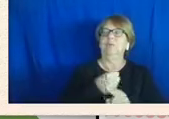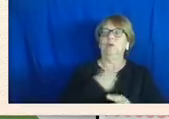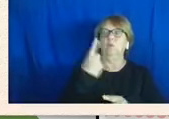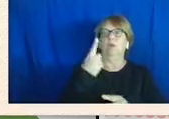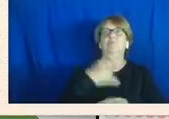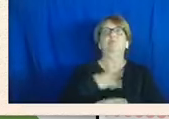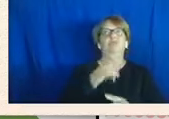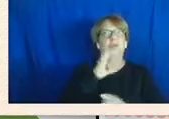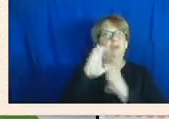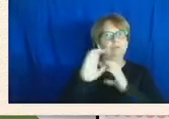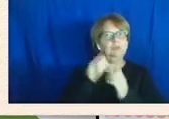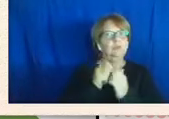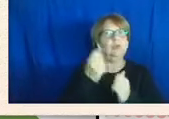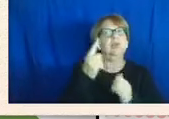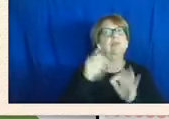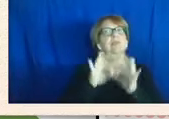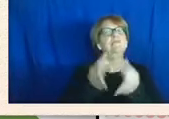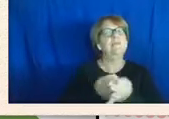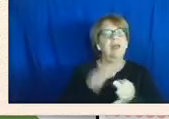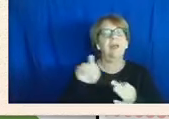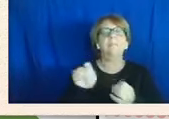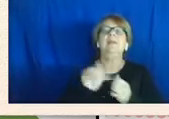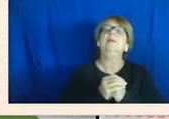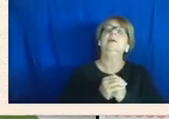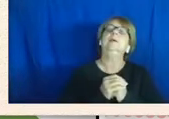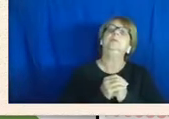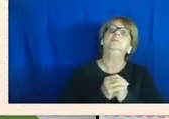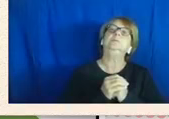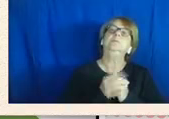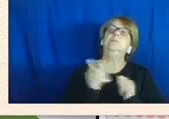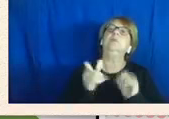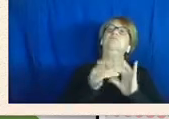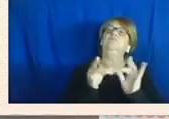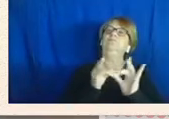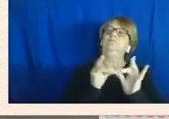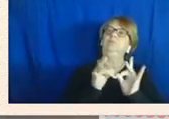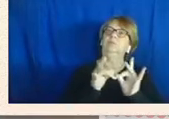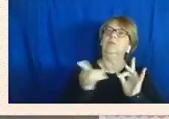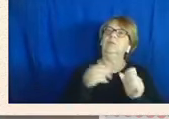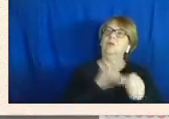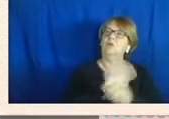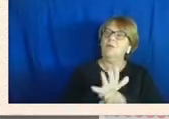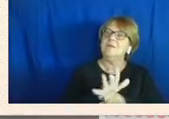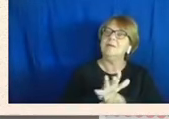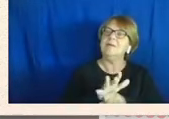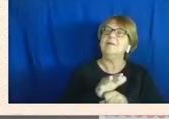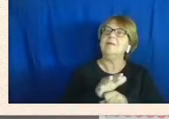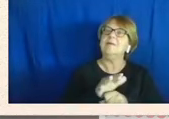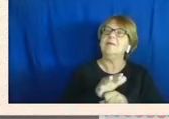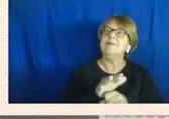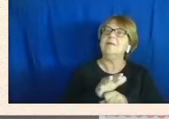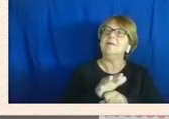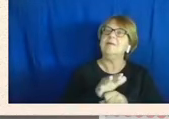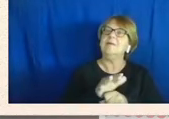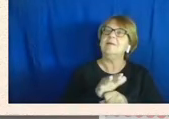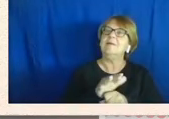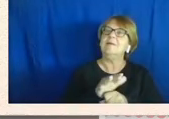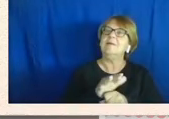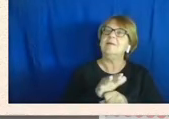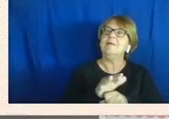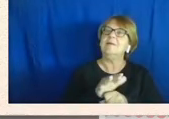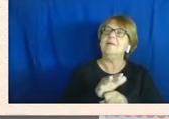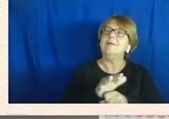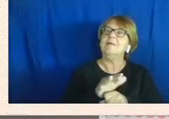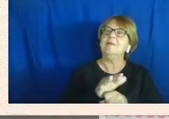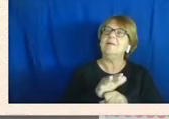day relative to having COVID and having a lot of respiratory symptoms related to COVID, and then